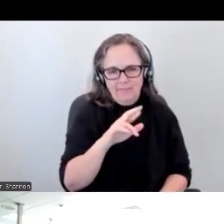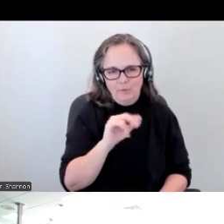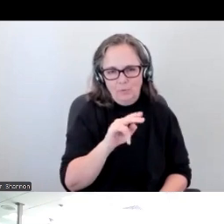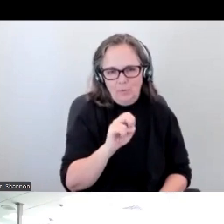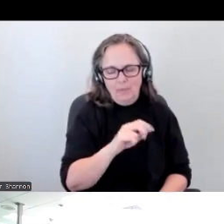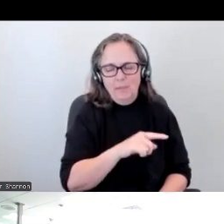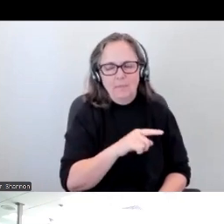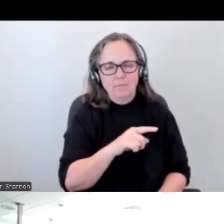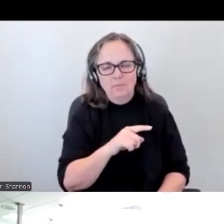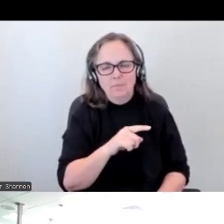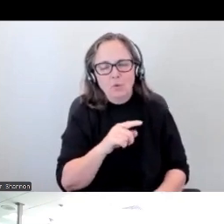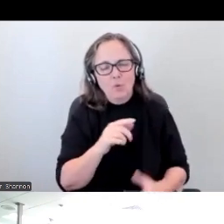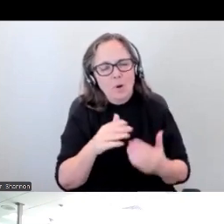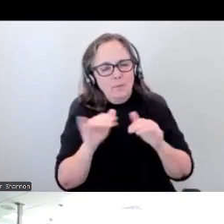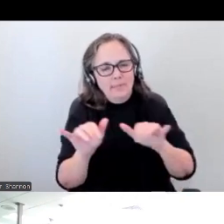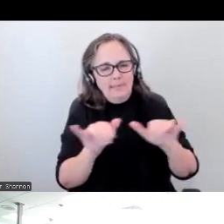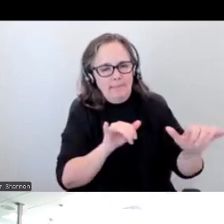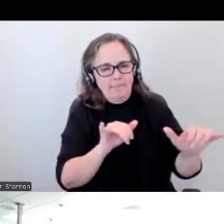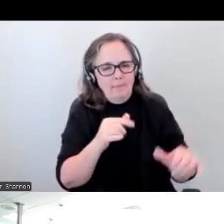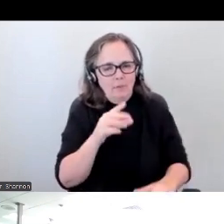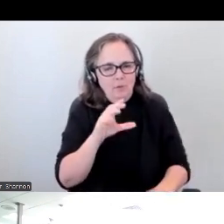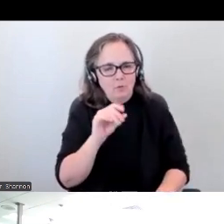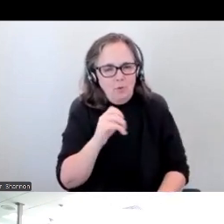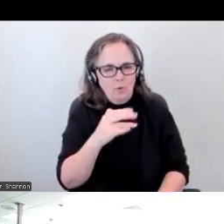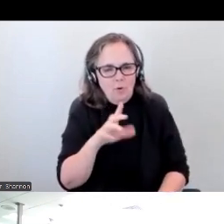So very comparable.